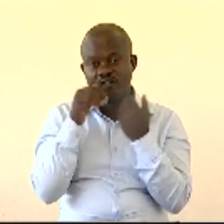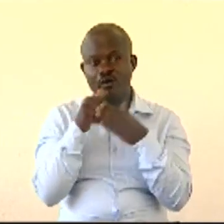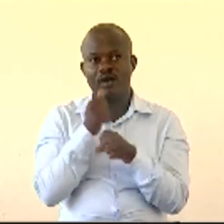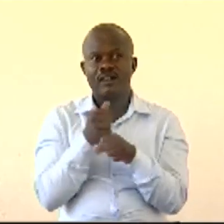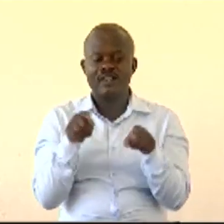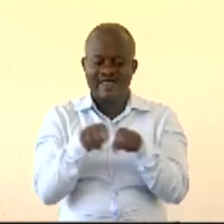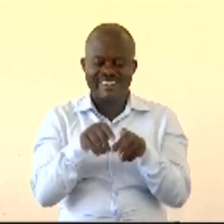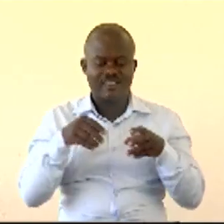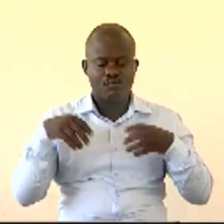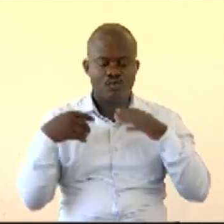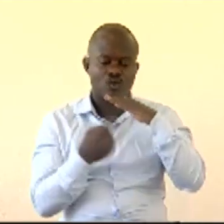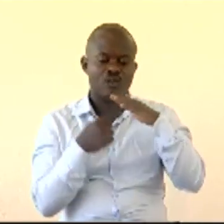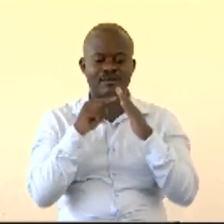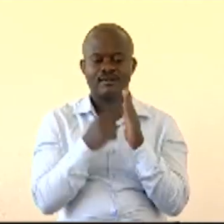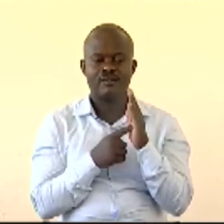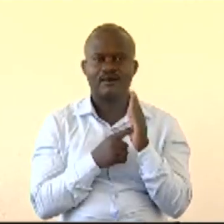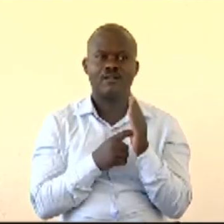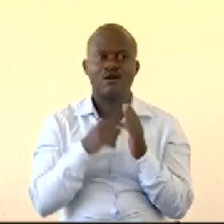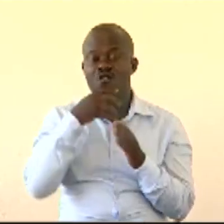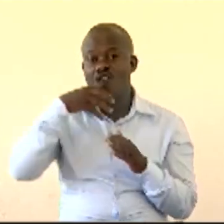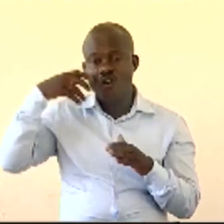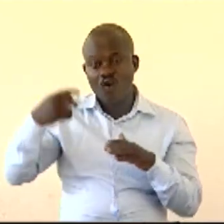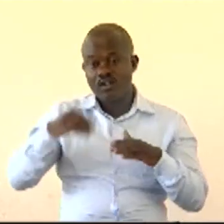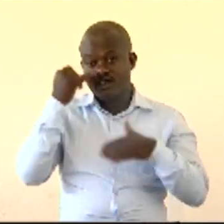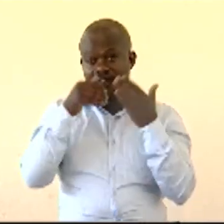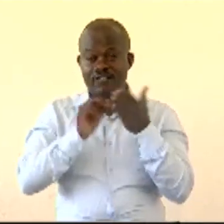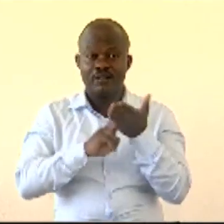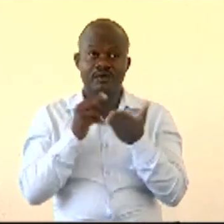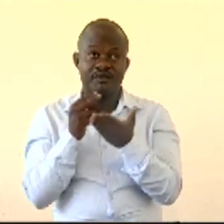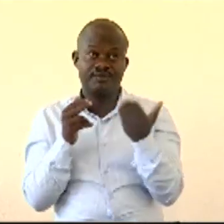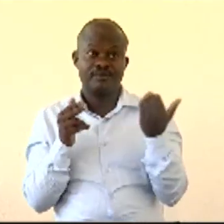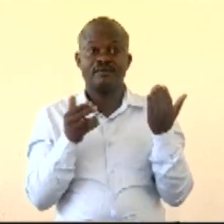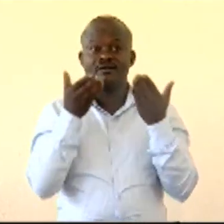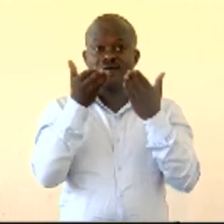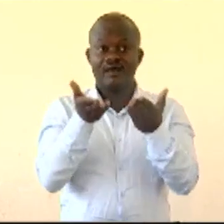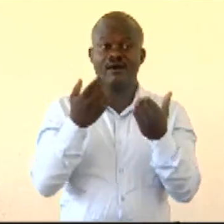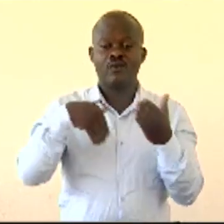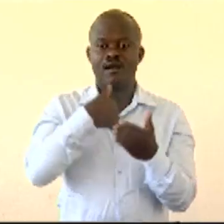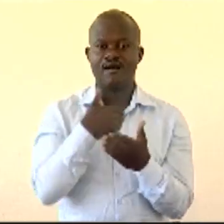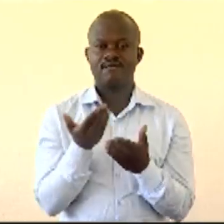same conditions of temperature and pressure. Now, if we use the masses, here we have